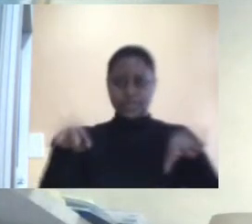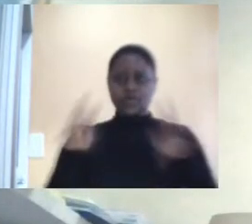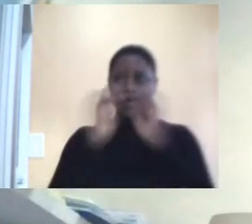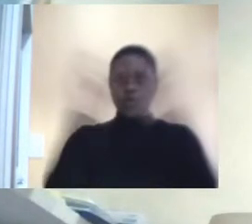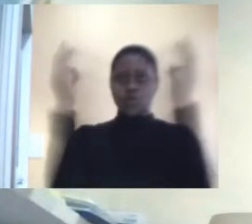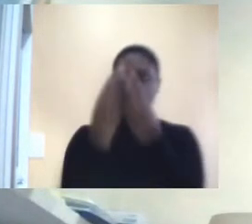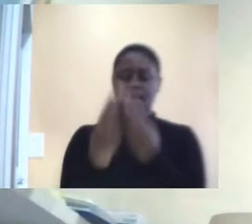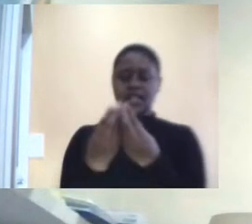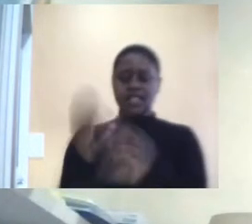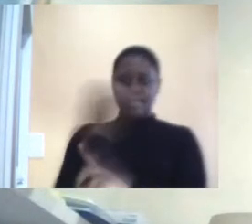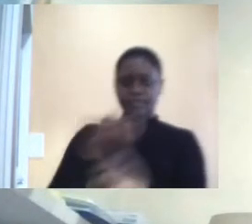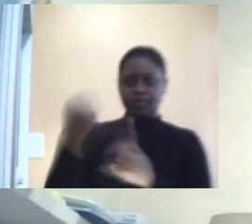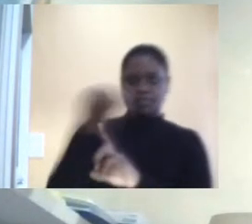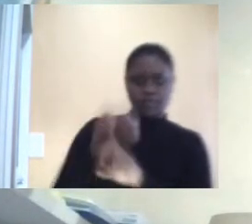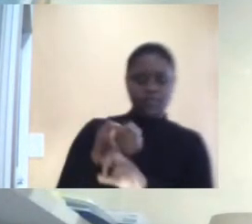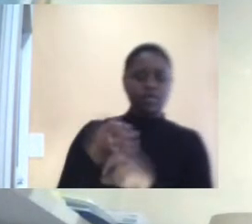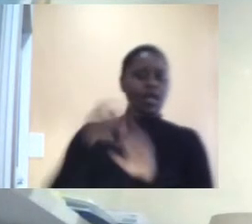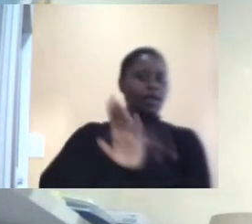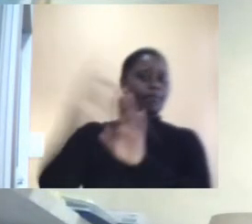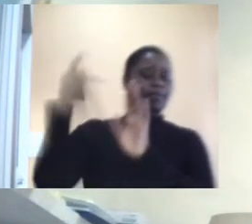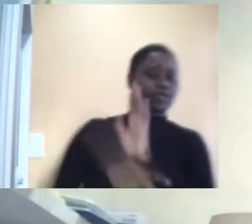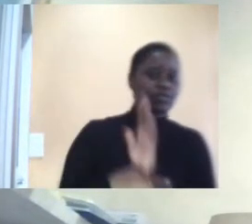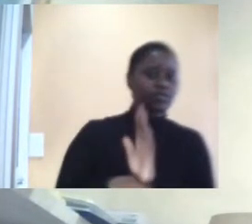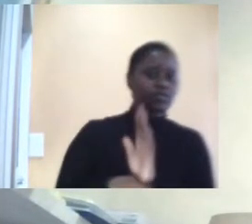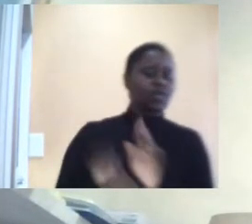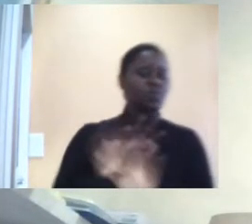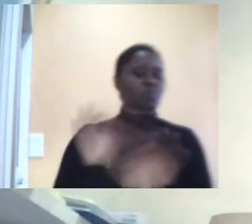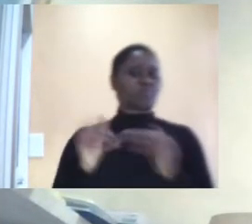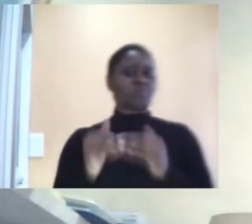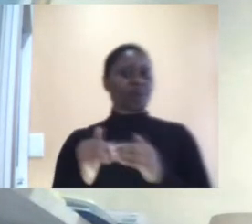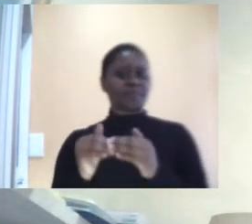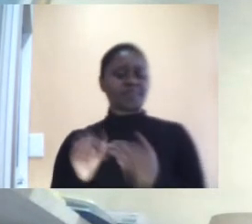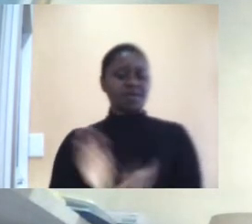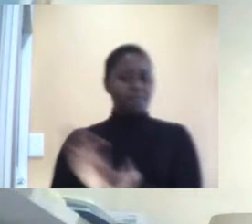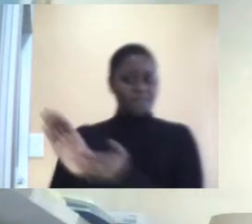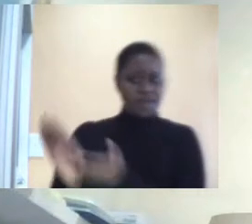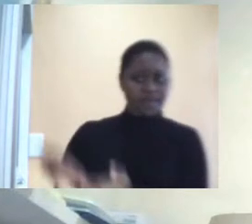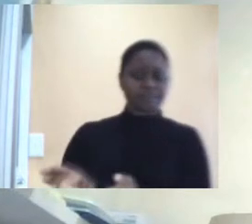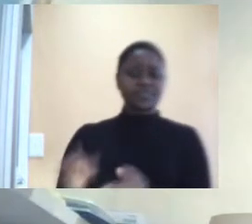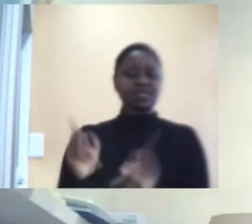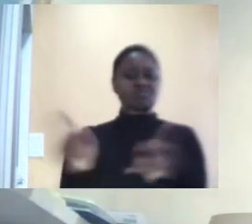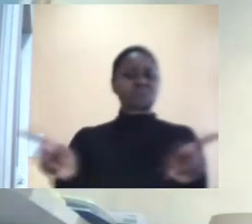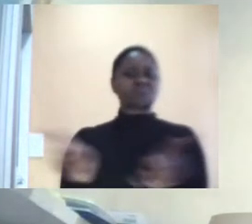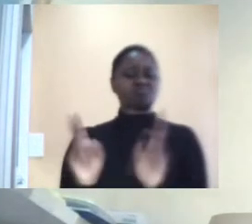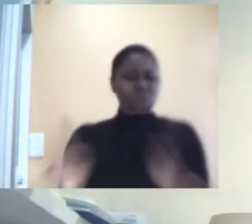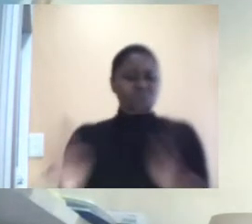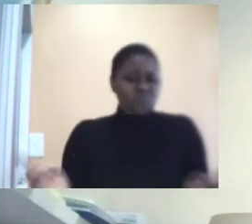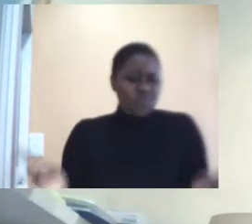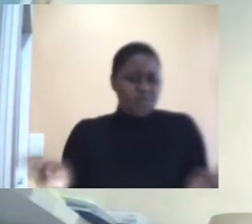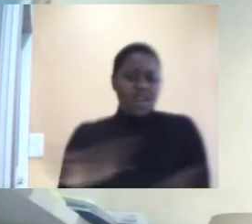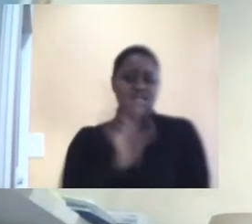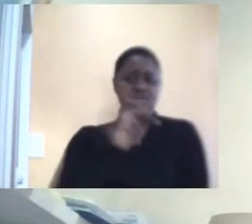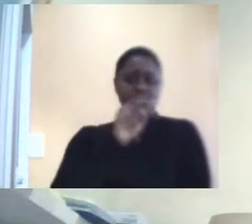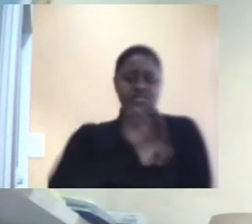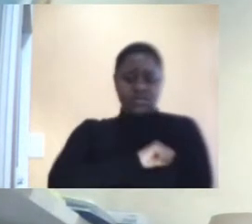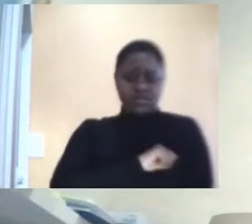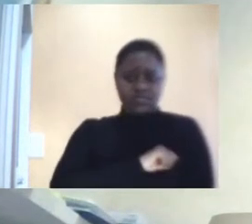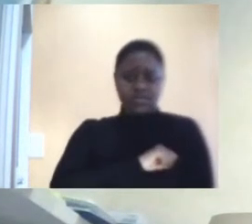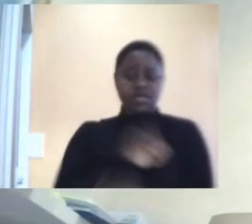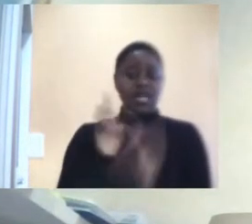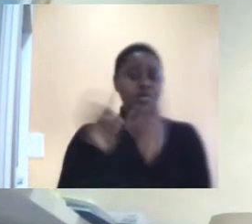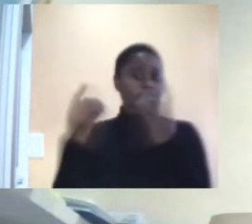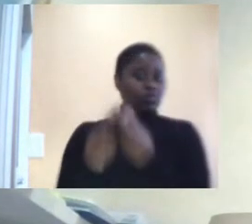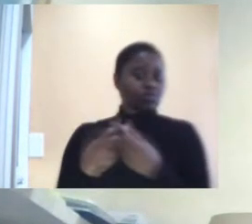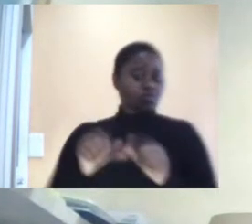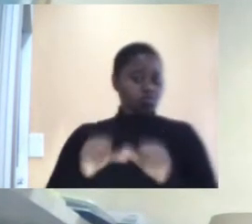Environment Facility Project in Limpopo and Northern Cape findings can easily be generalized to KwaZulu-Natal. Given the